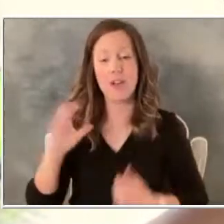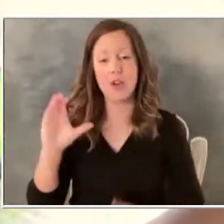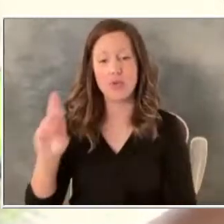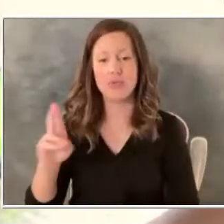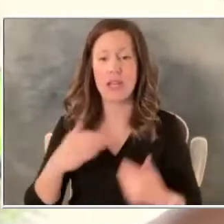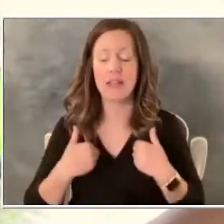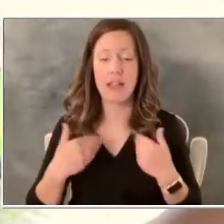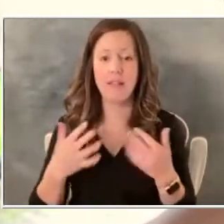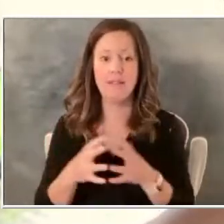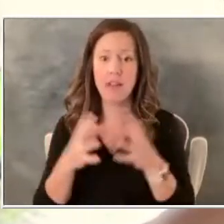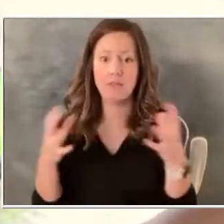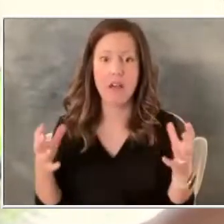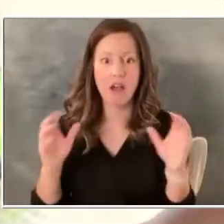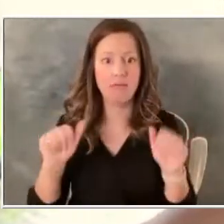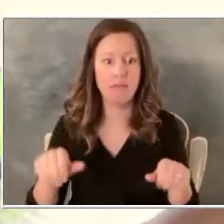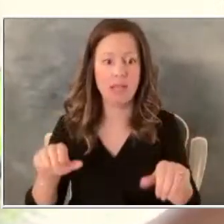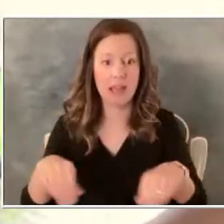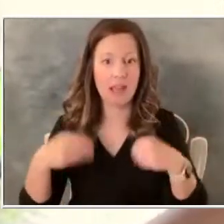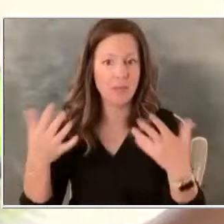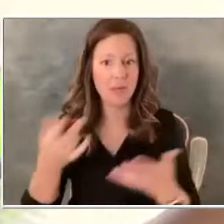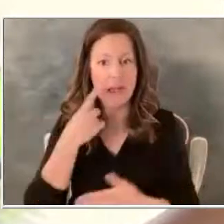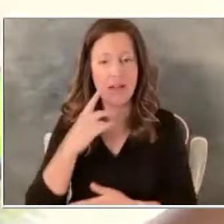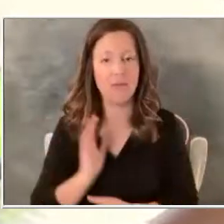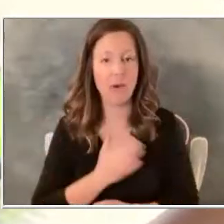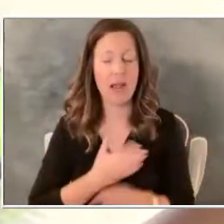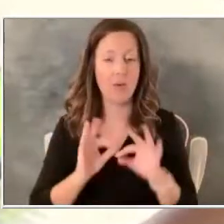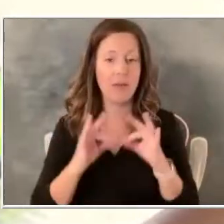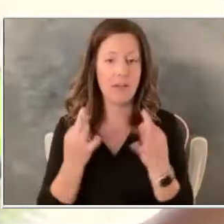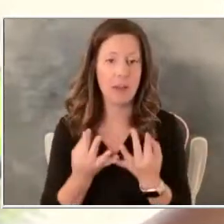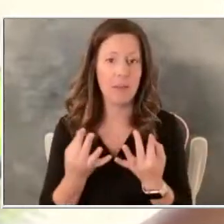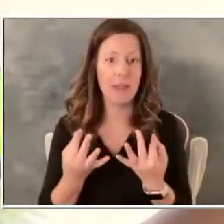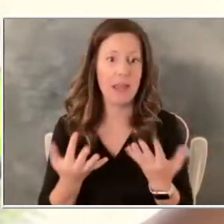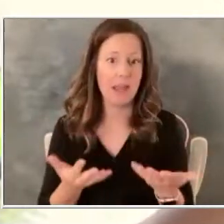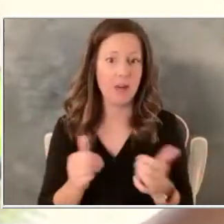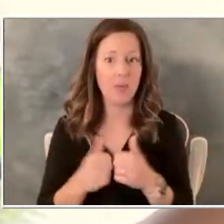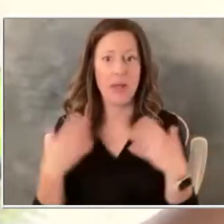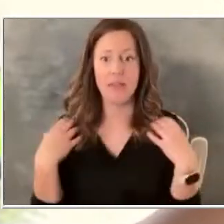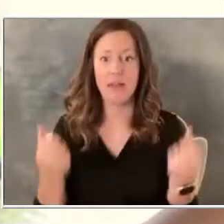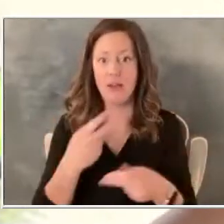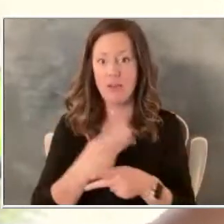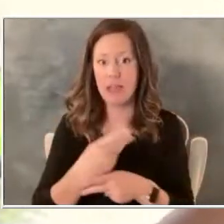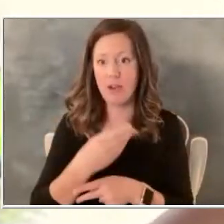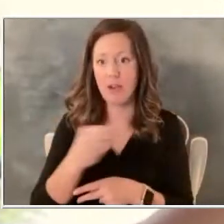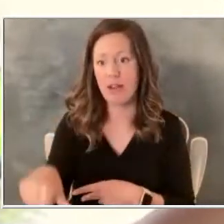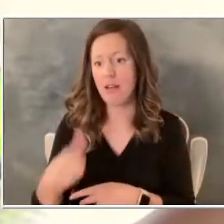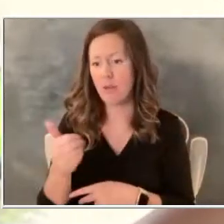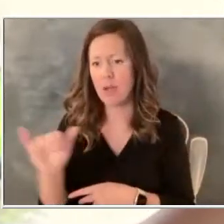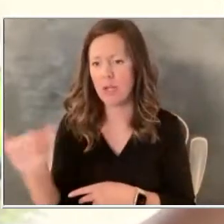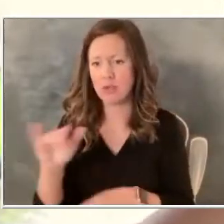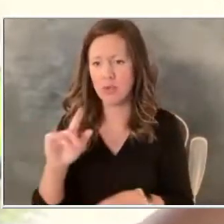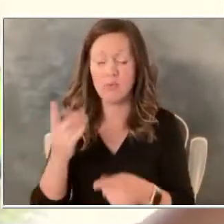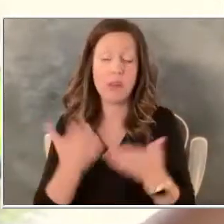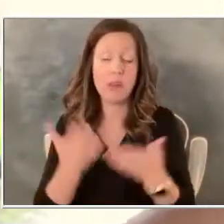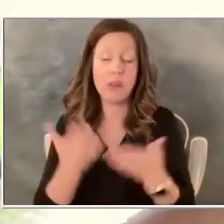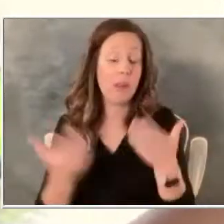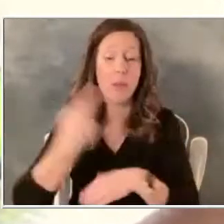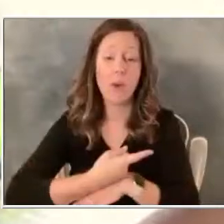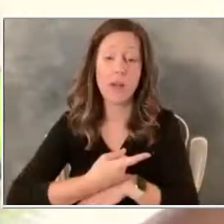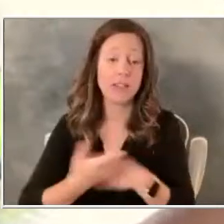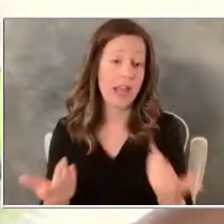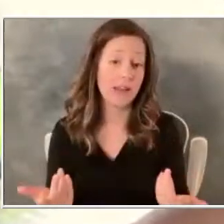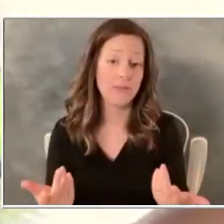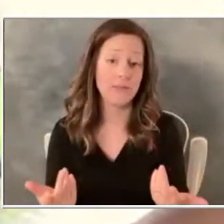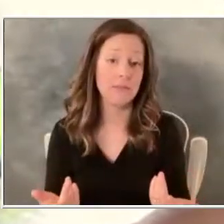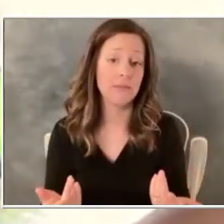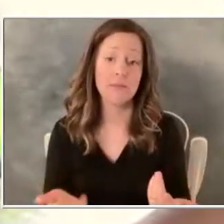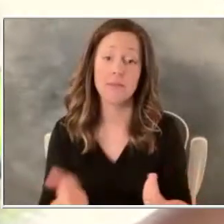lot that can provide for our family with healthcare and otherwise. And maybe one day I'll get